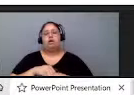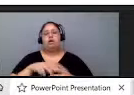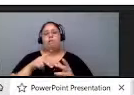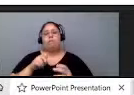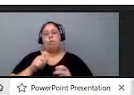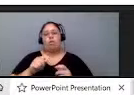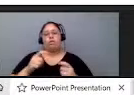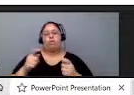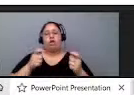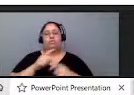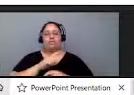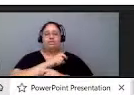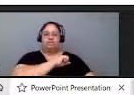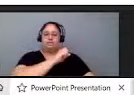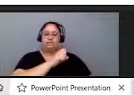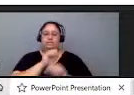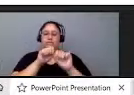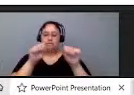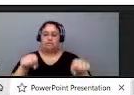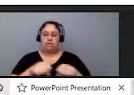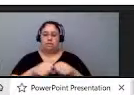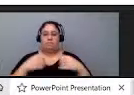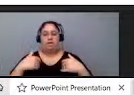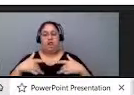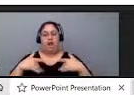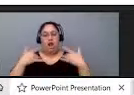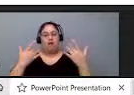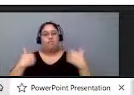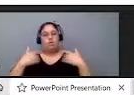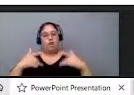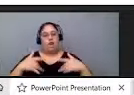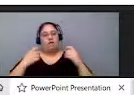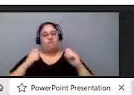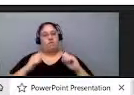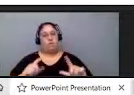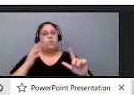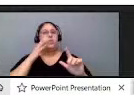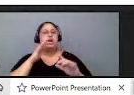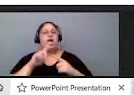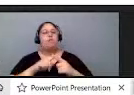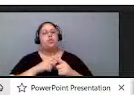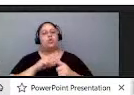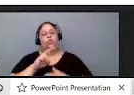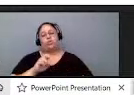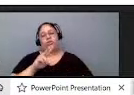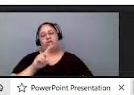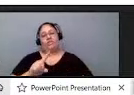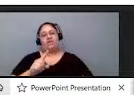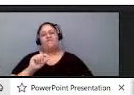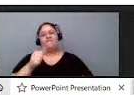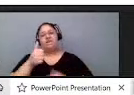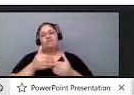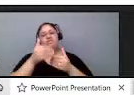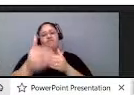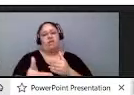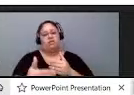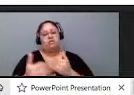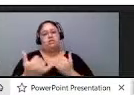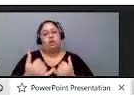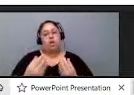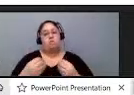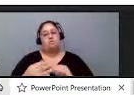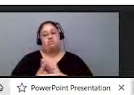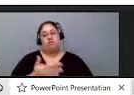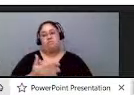live in April of 2023 um that was our first phase we can confirm that there whilst it is operational and